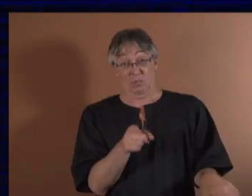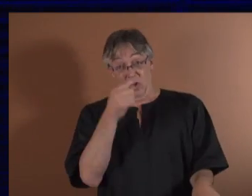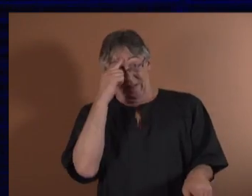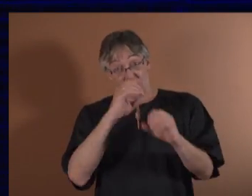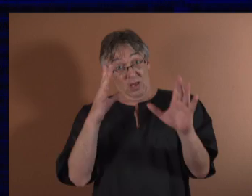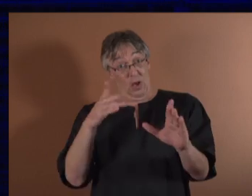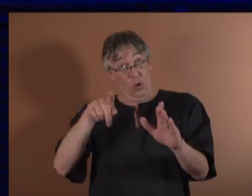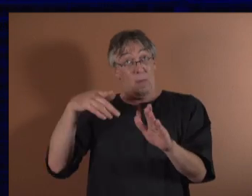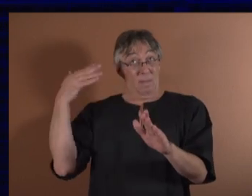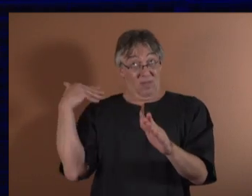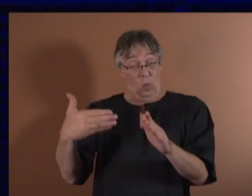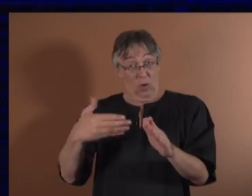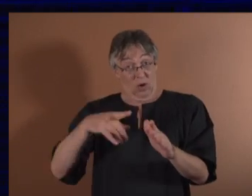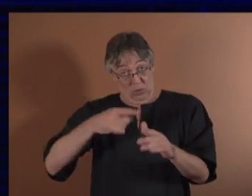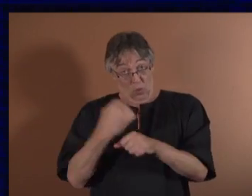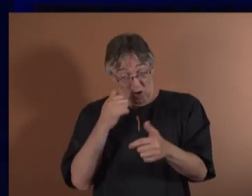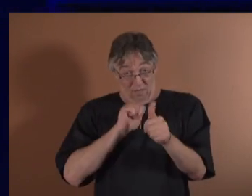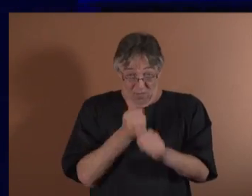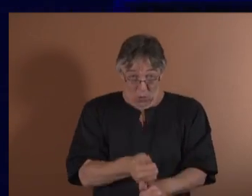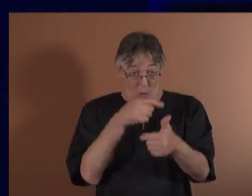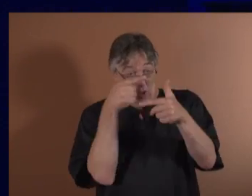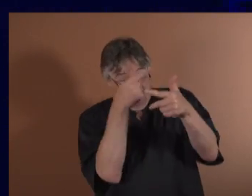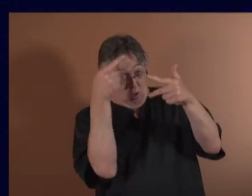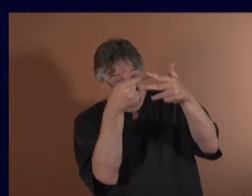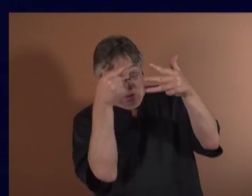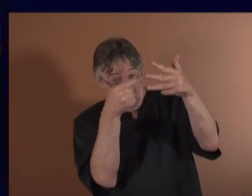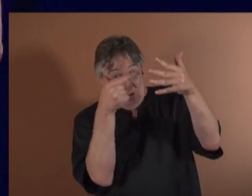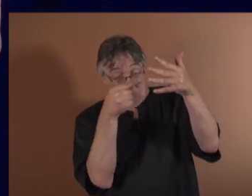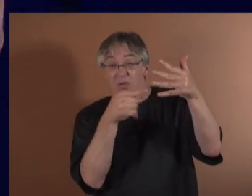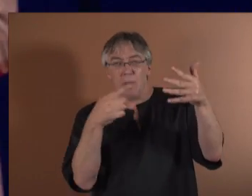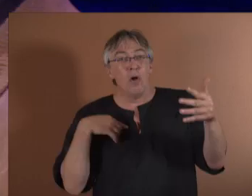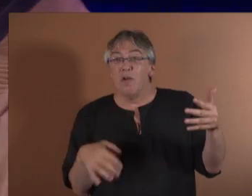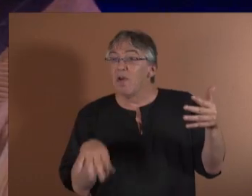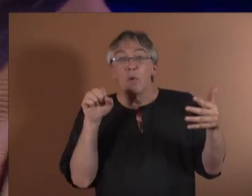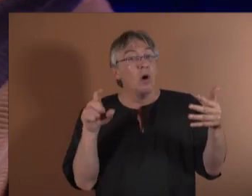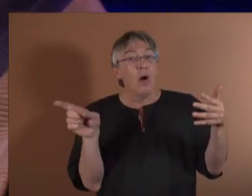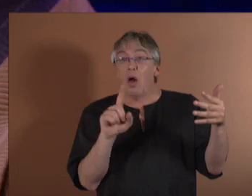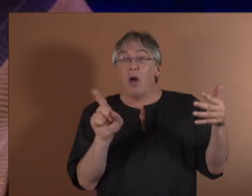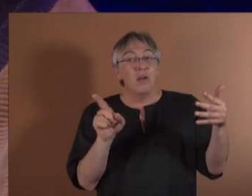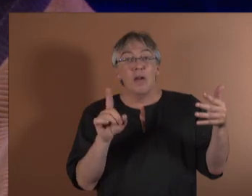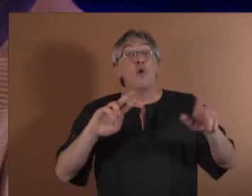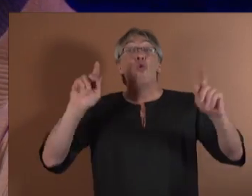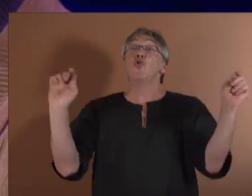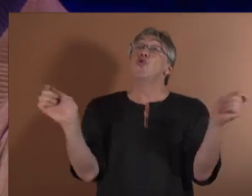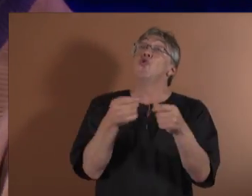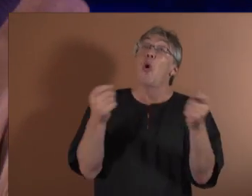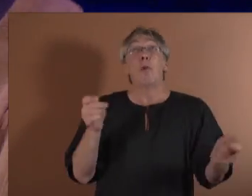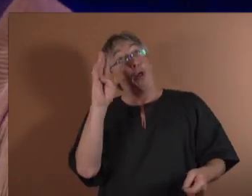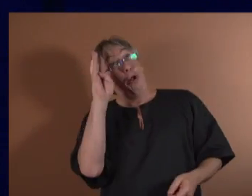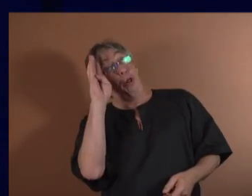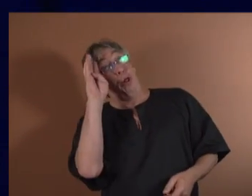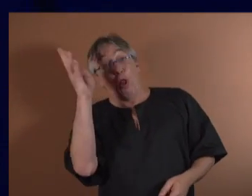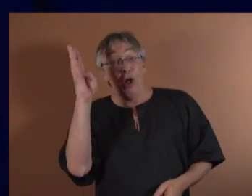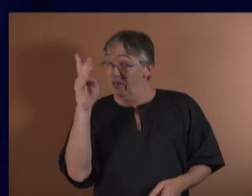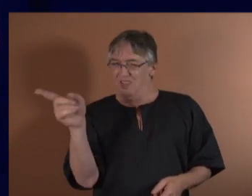your product? Is this how your PR campaign was set up? What I've discovered is the natural model is not necessarily the normal one. What's more normal